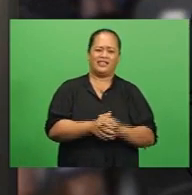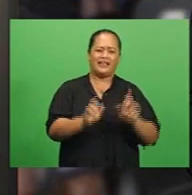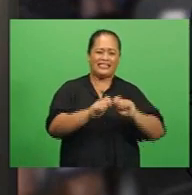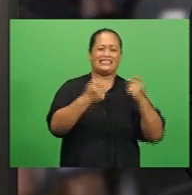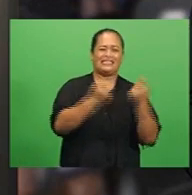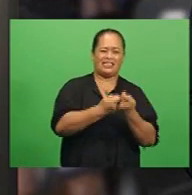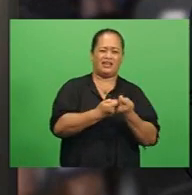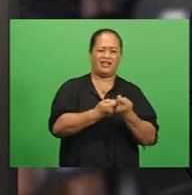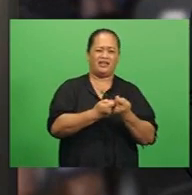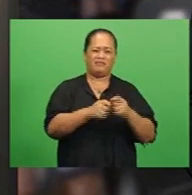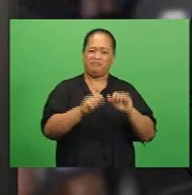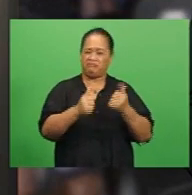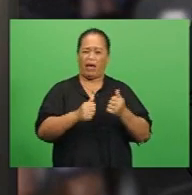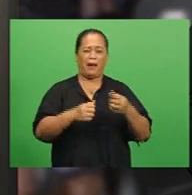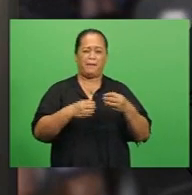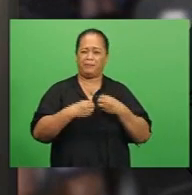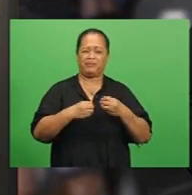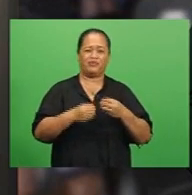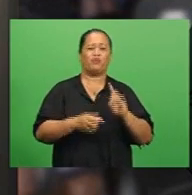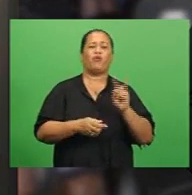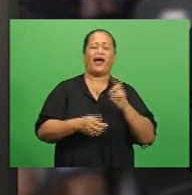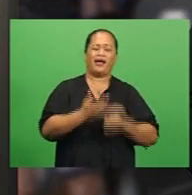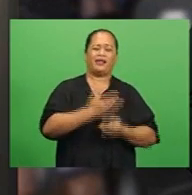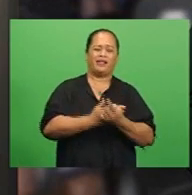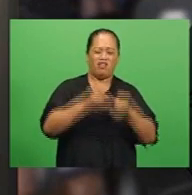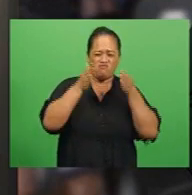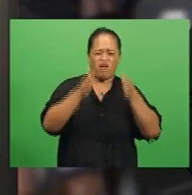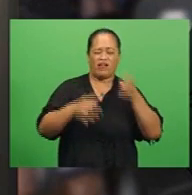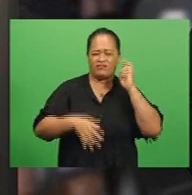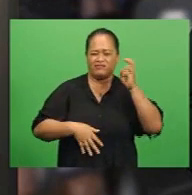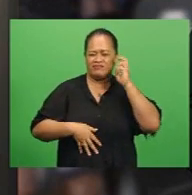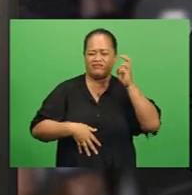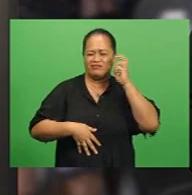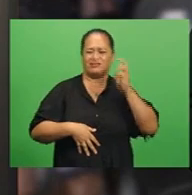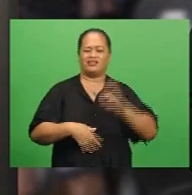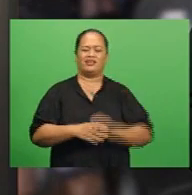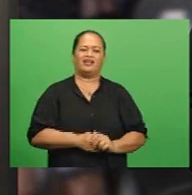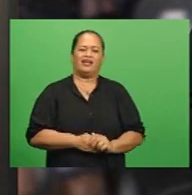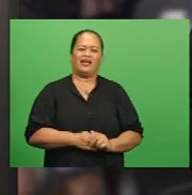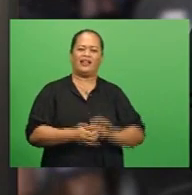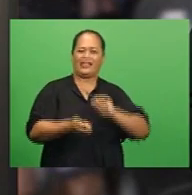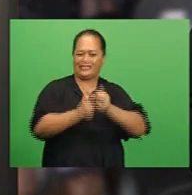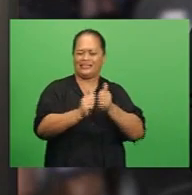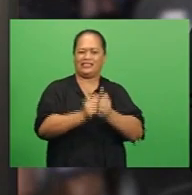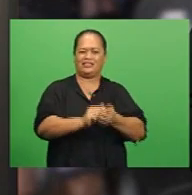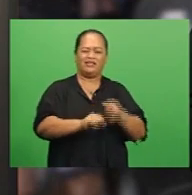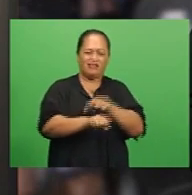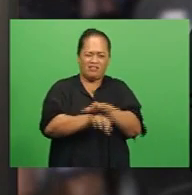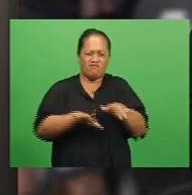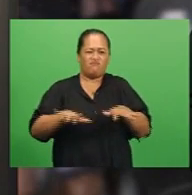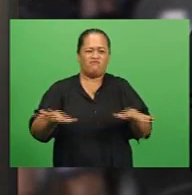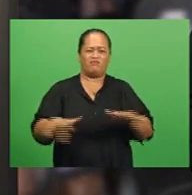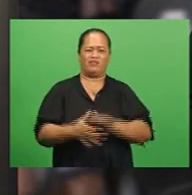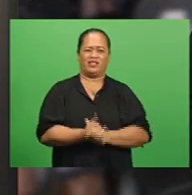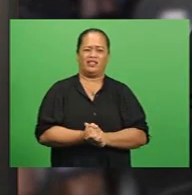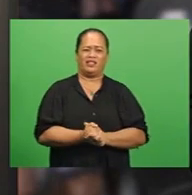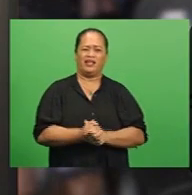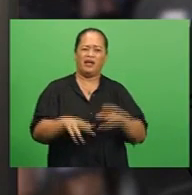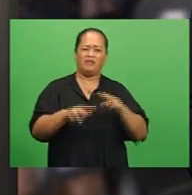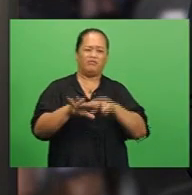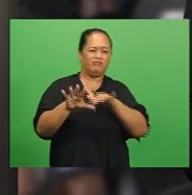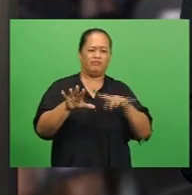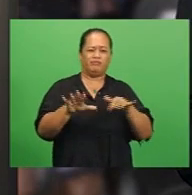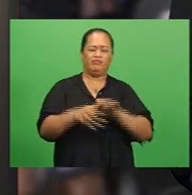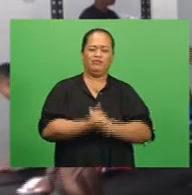tournament after their debut last year was short-lived due to the COVID-19 pandemic. Felipe Naikaso caught up with the Silktails in